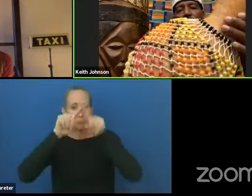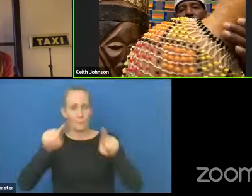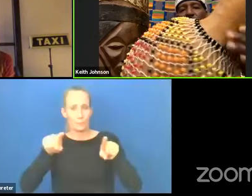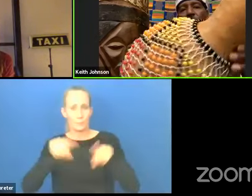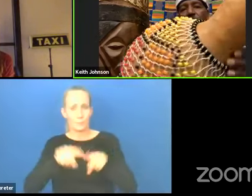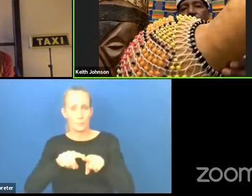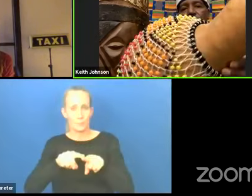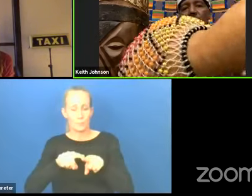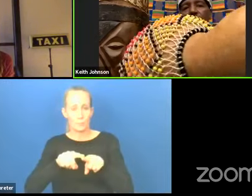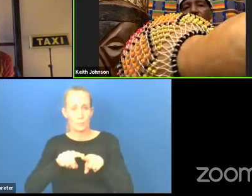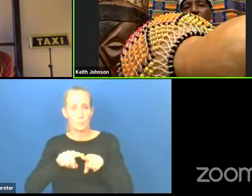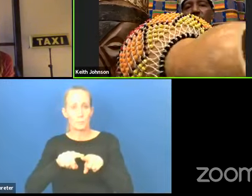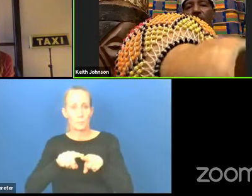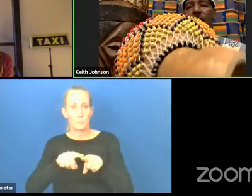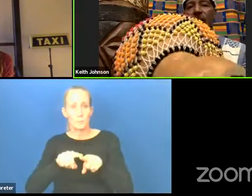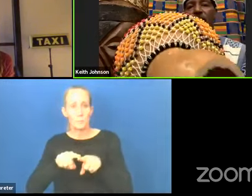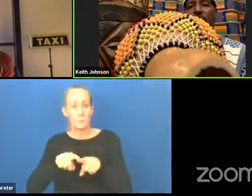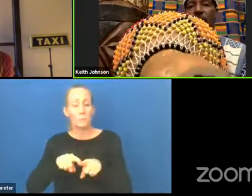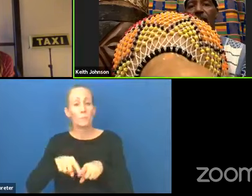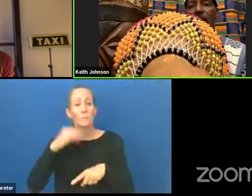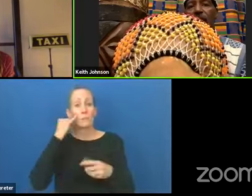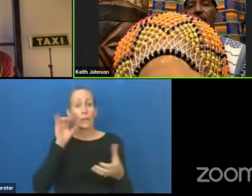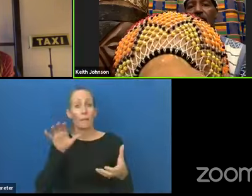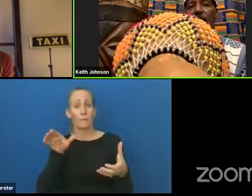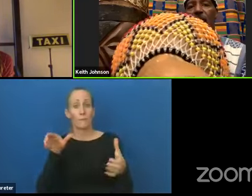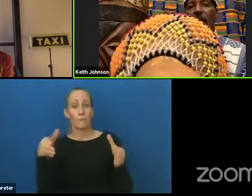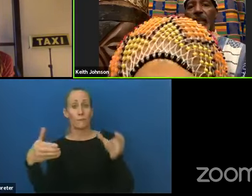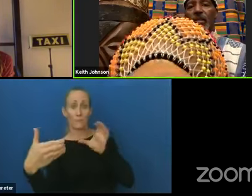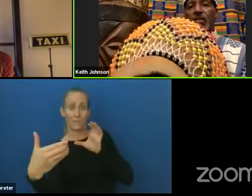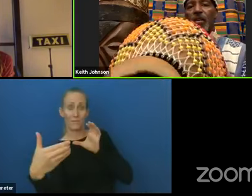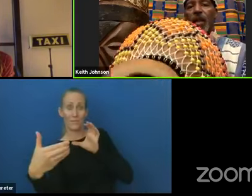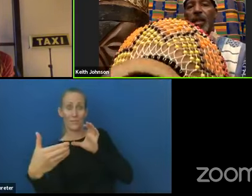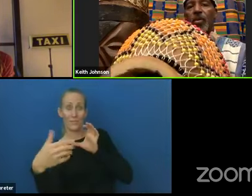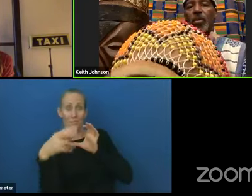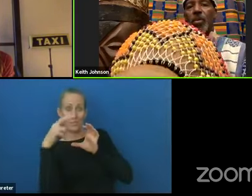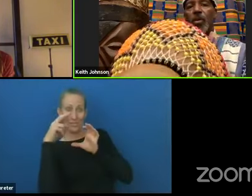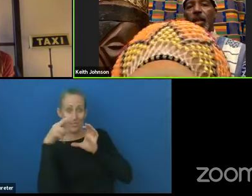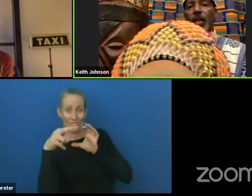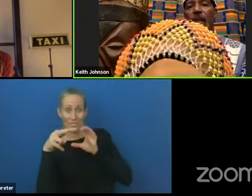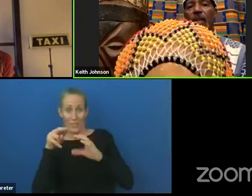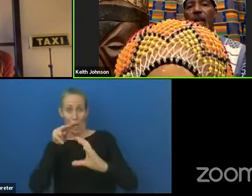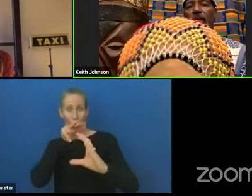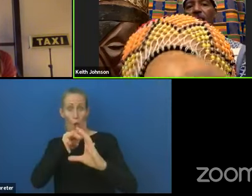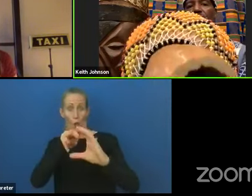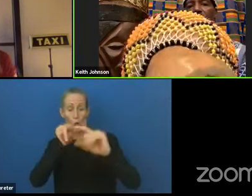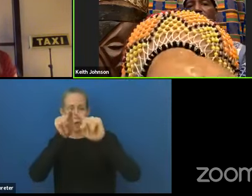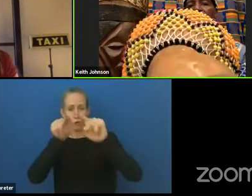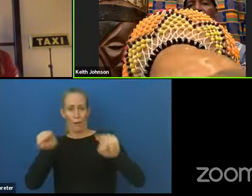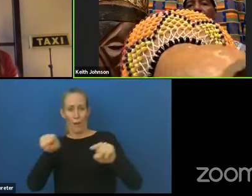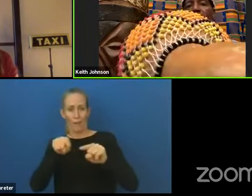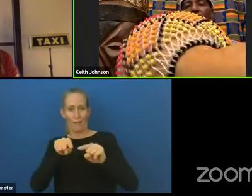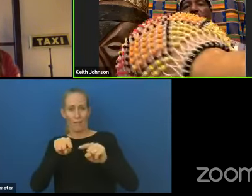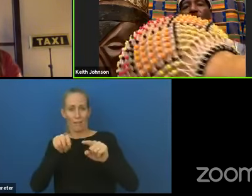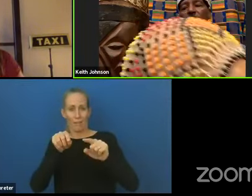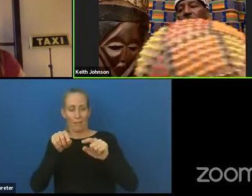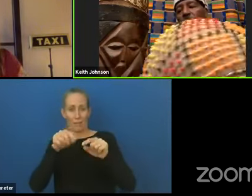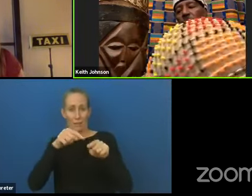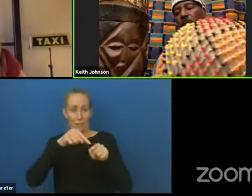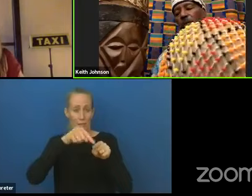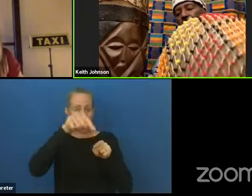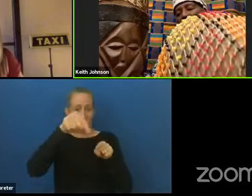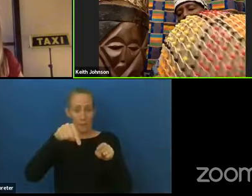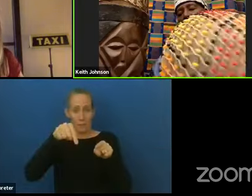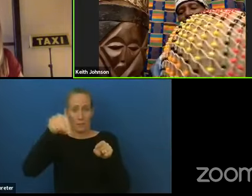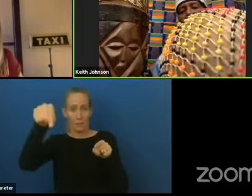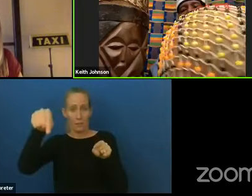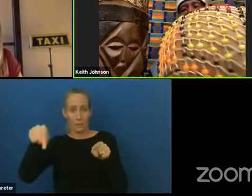you look at it this way, you can see that it has the triangles going in that direction. And then also